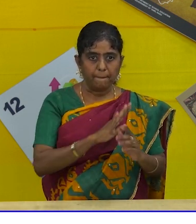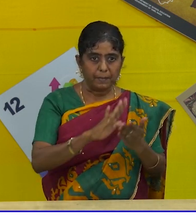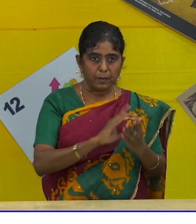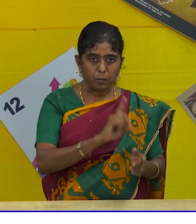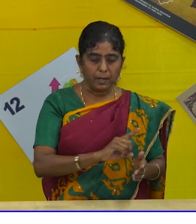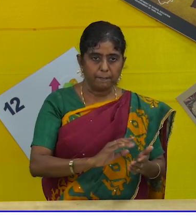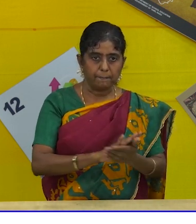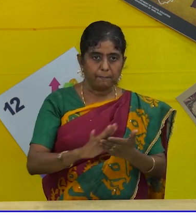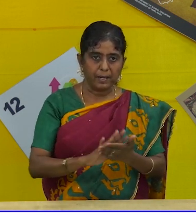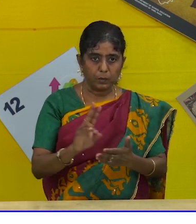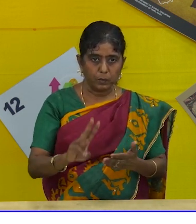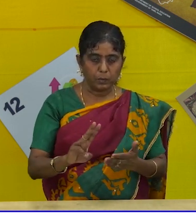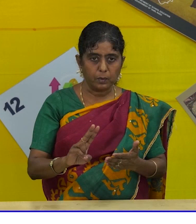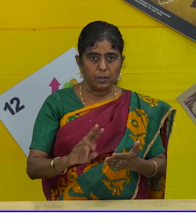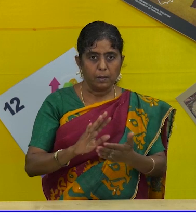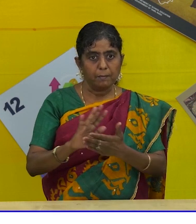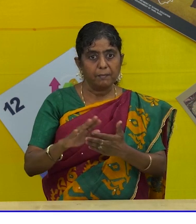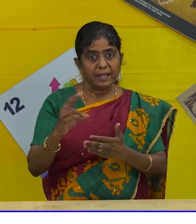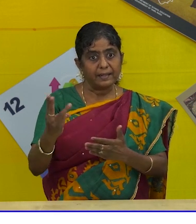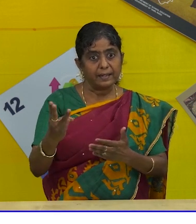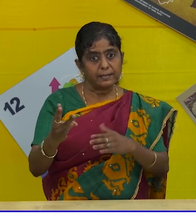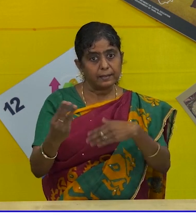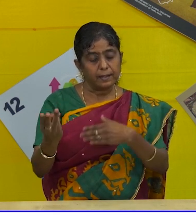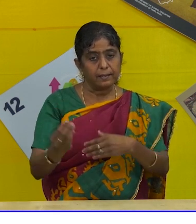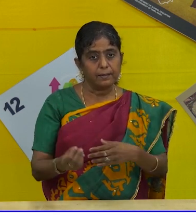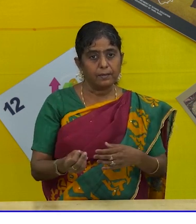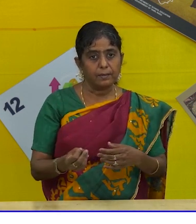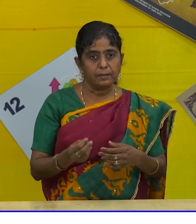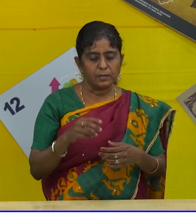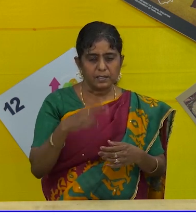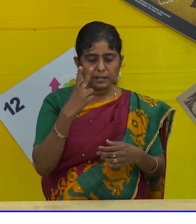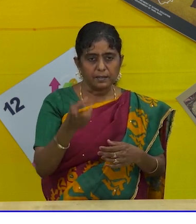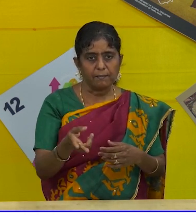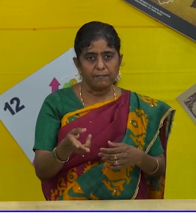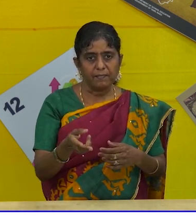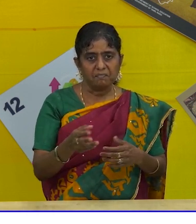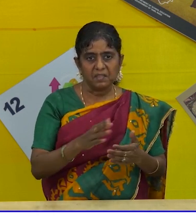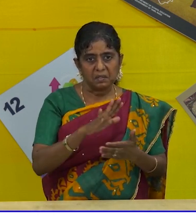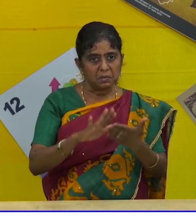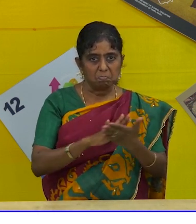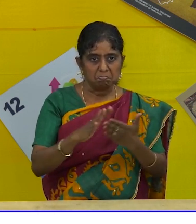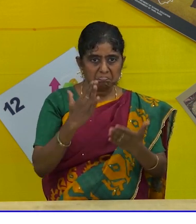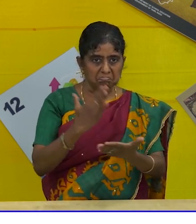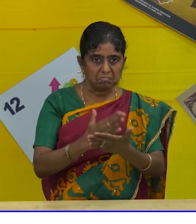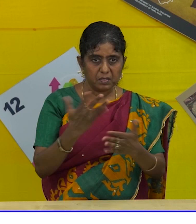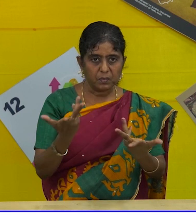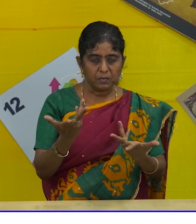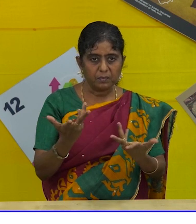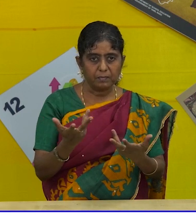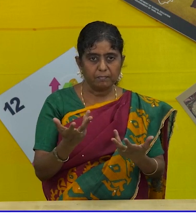1, plane 2 intersect. And plane 3 is there. You look at that, there is no point of